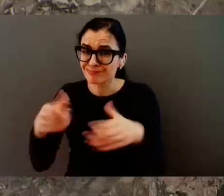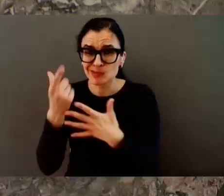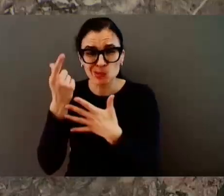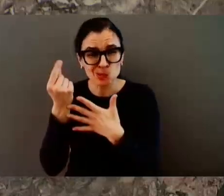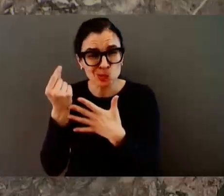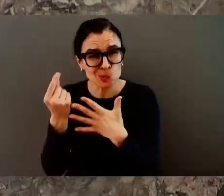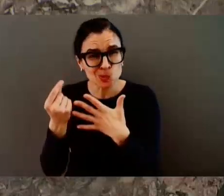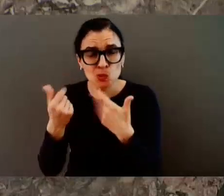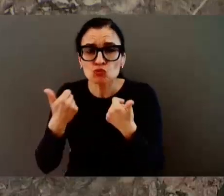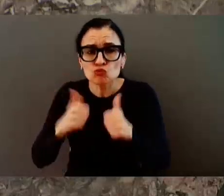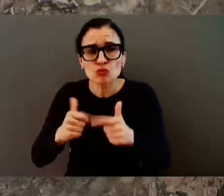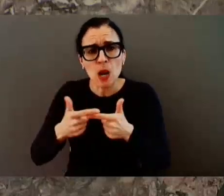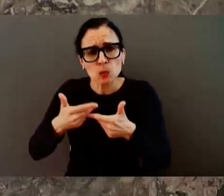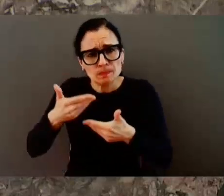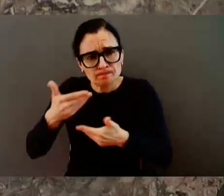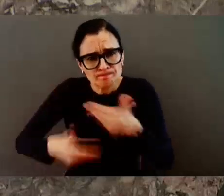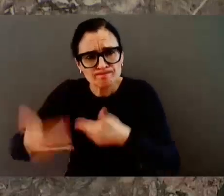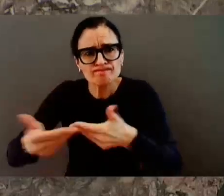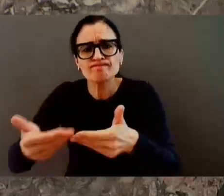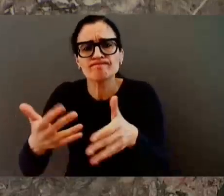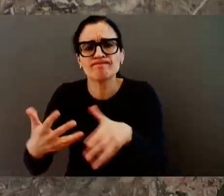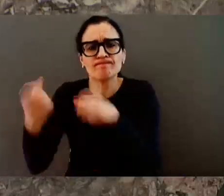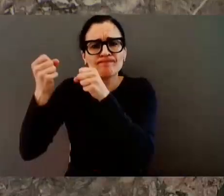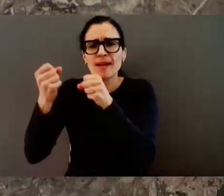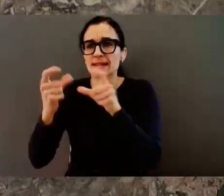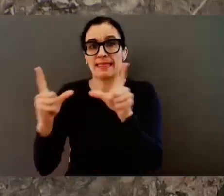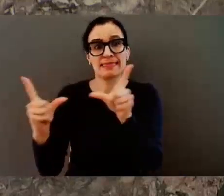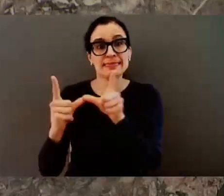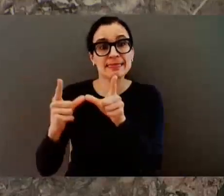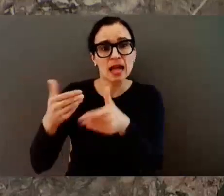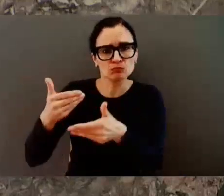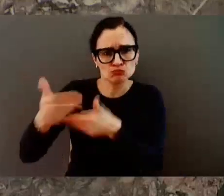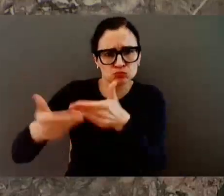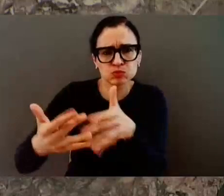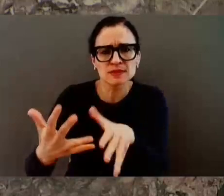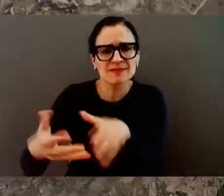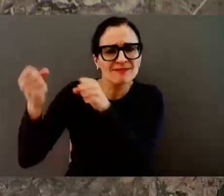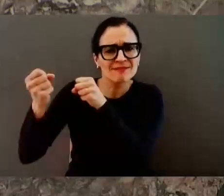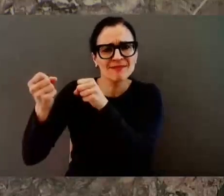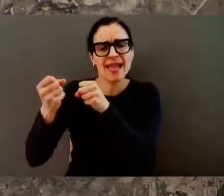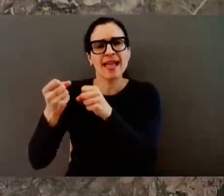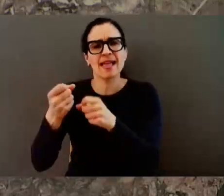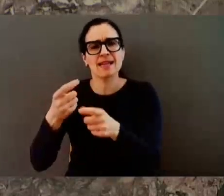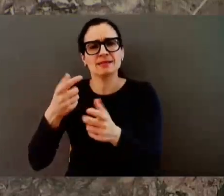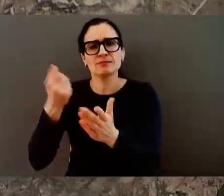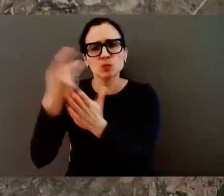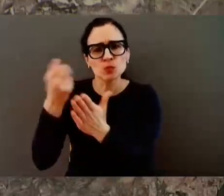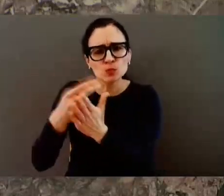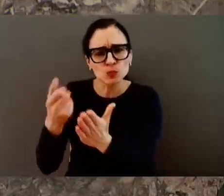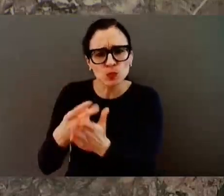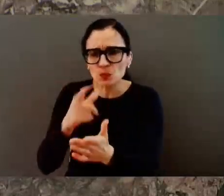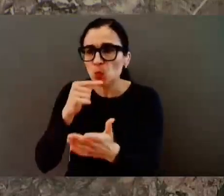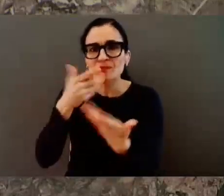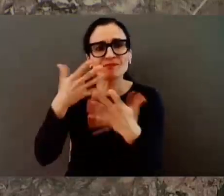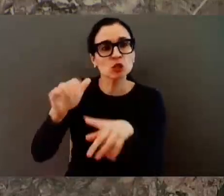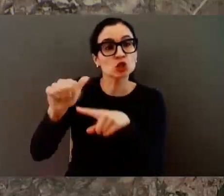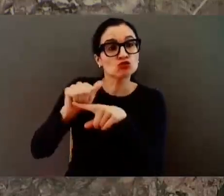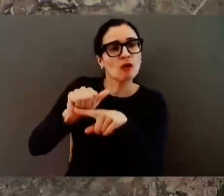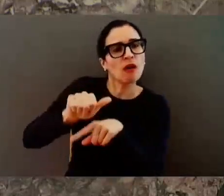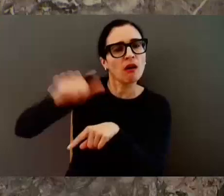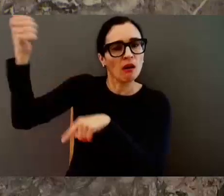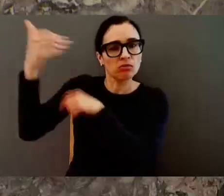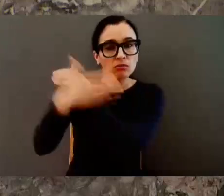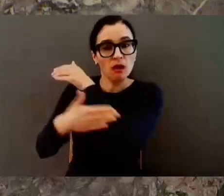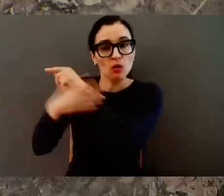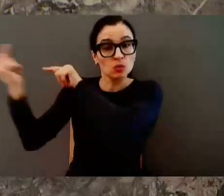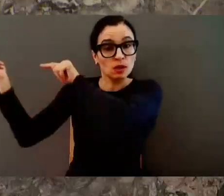the credentialing process for people who are trained elsewhere and come to Canada, Canadians who leave to get trained and come